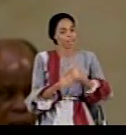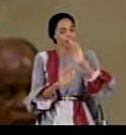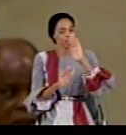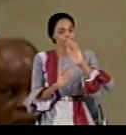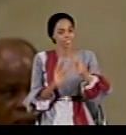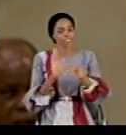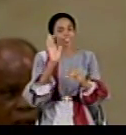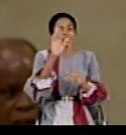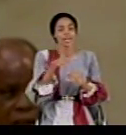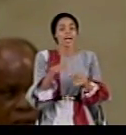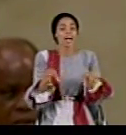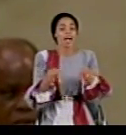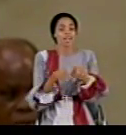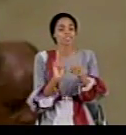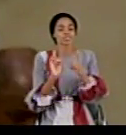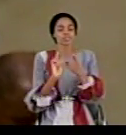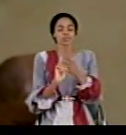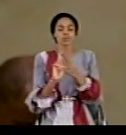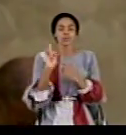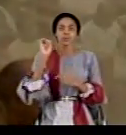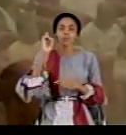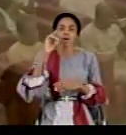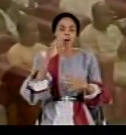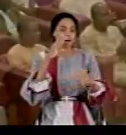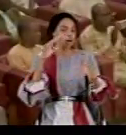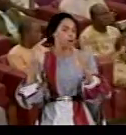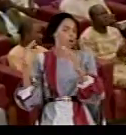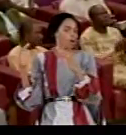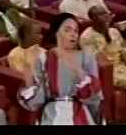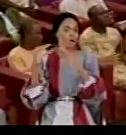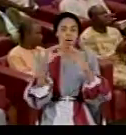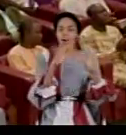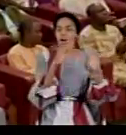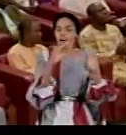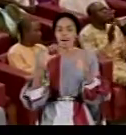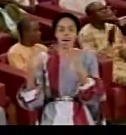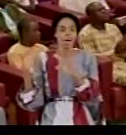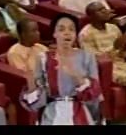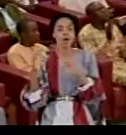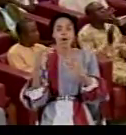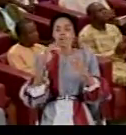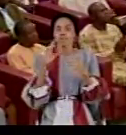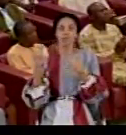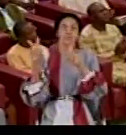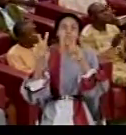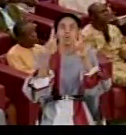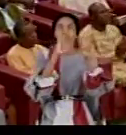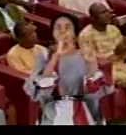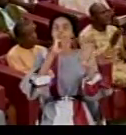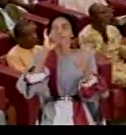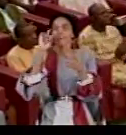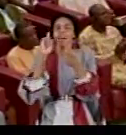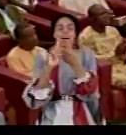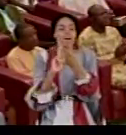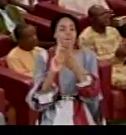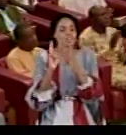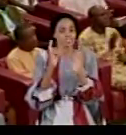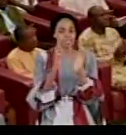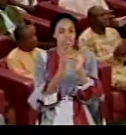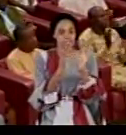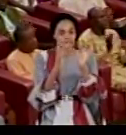Marching us to war. Looking on